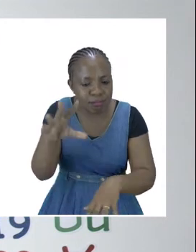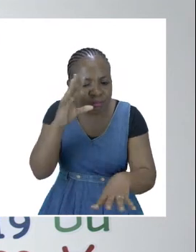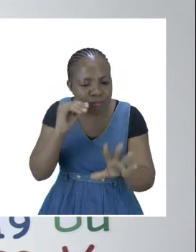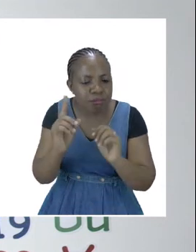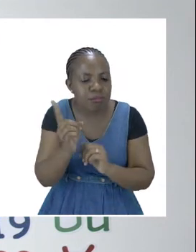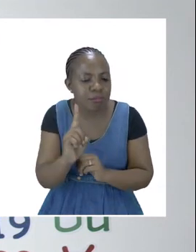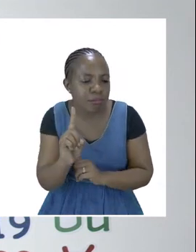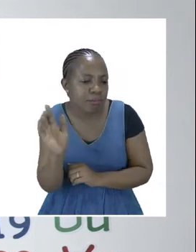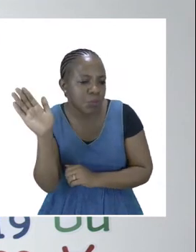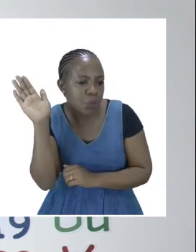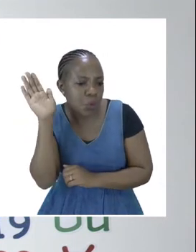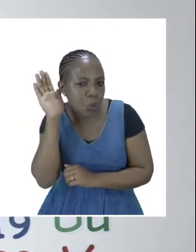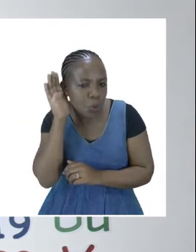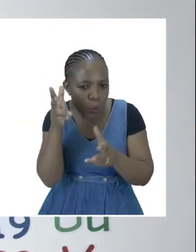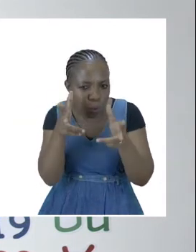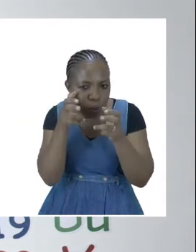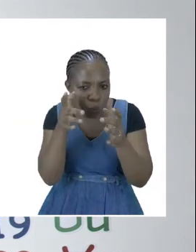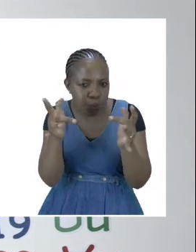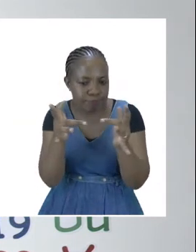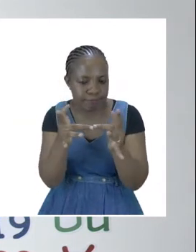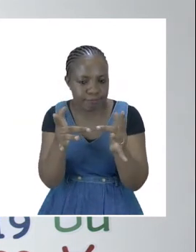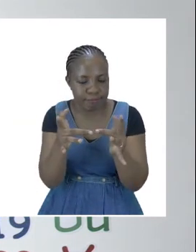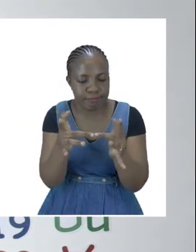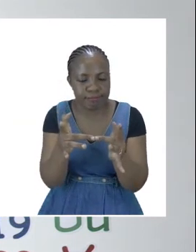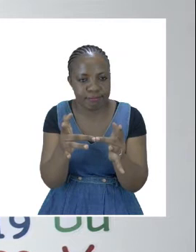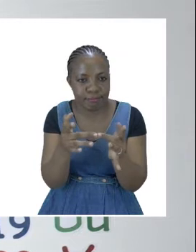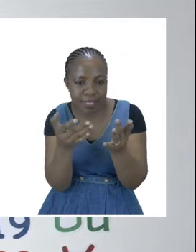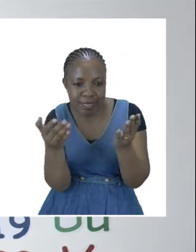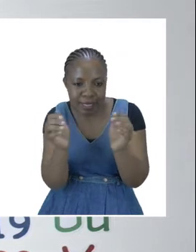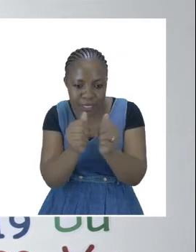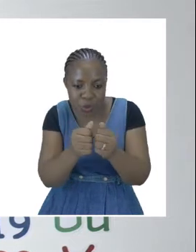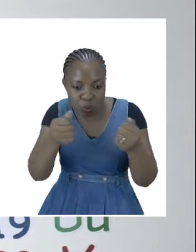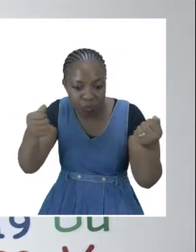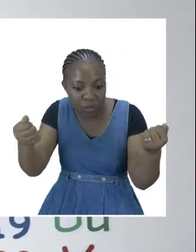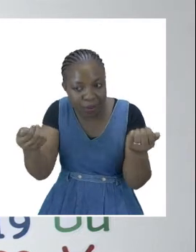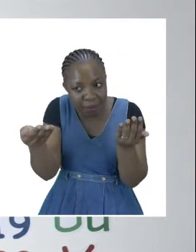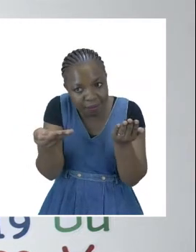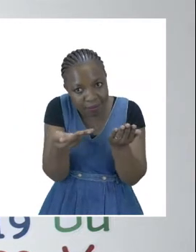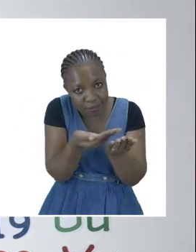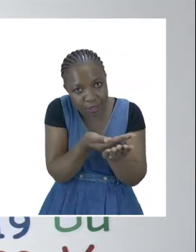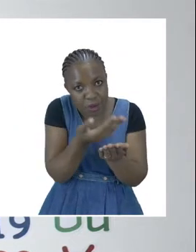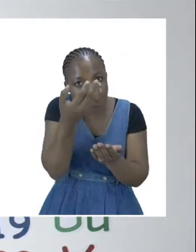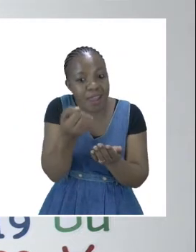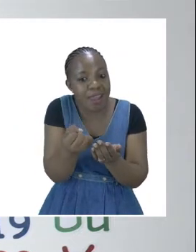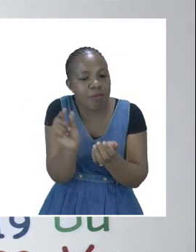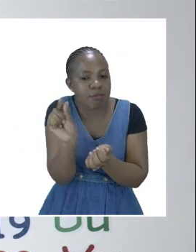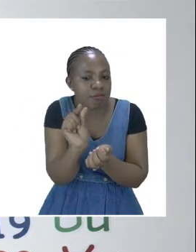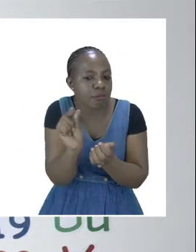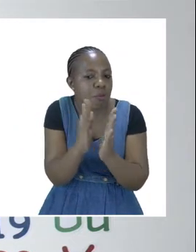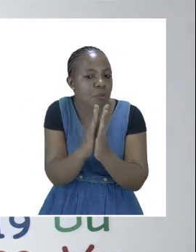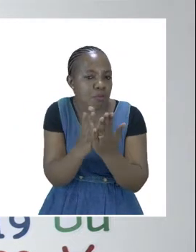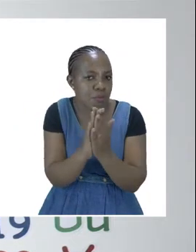or watching online. Inside the newspapers, there is an insert of the lesson